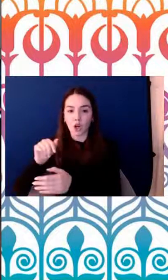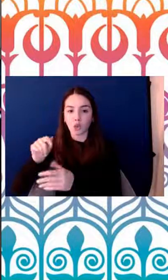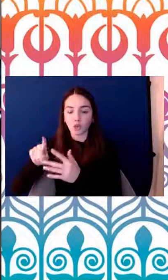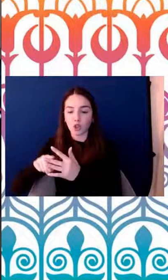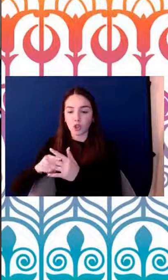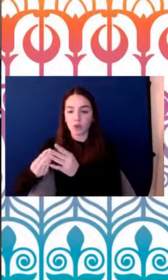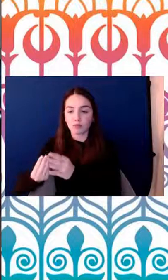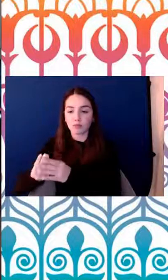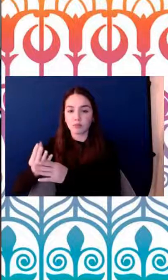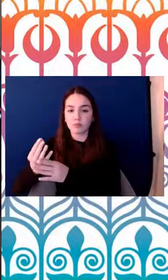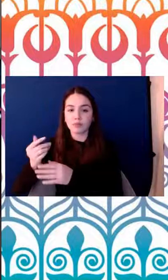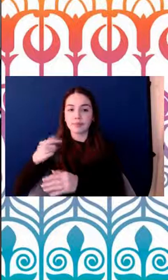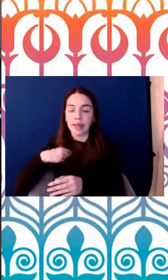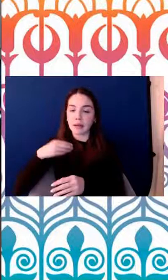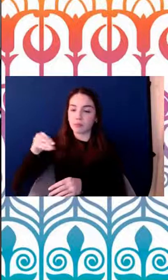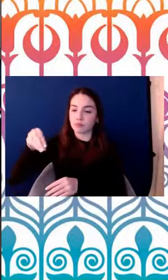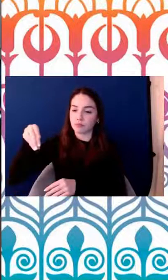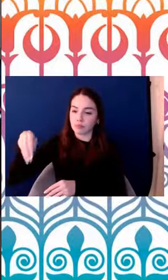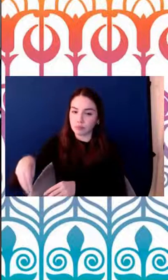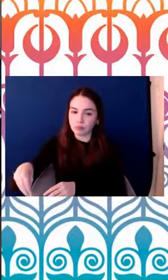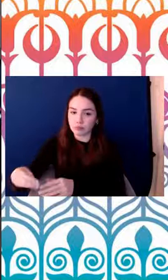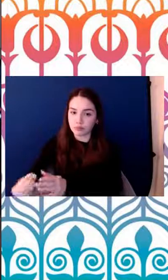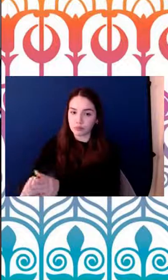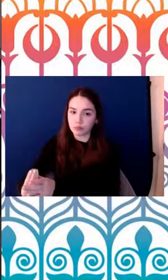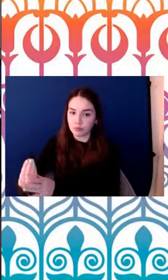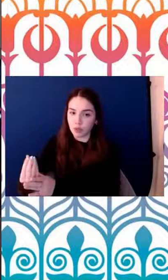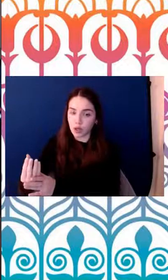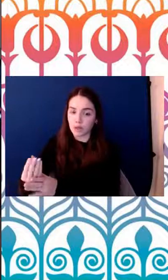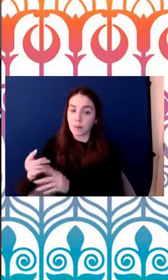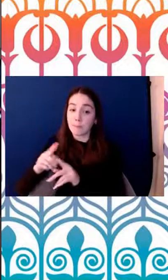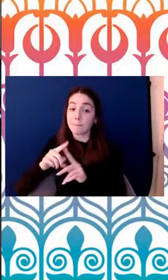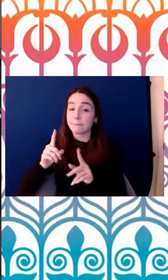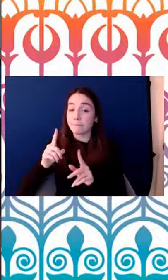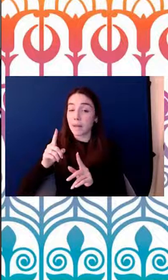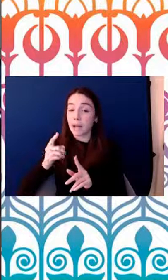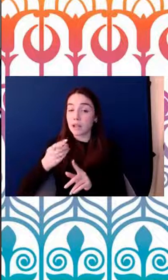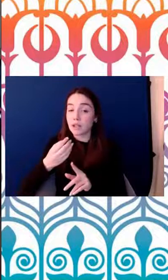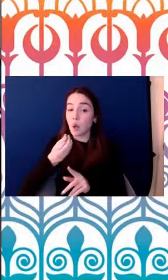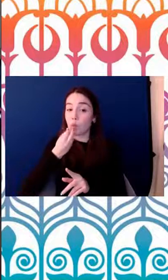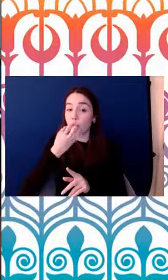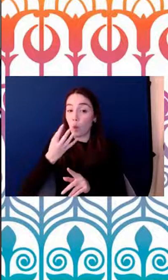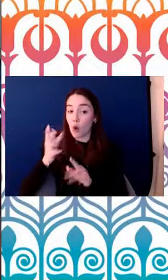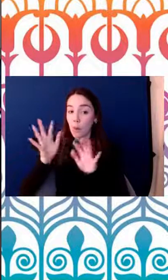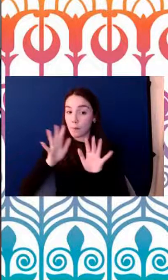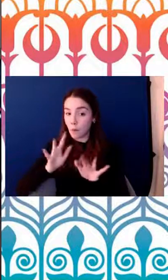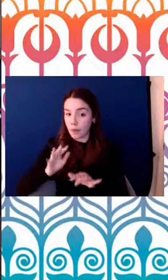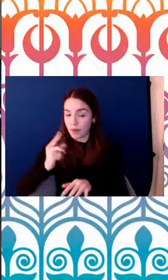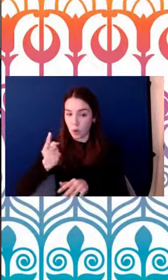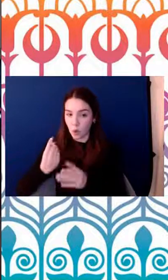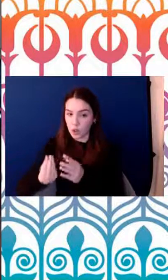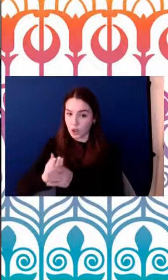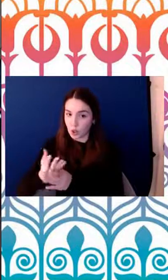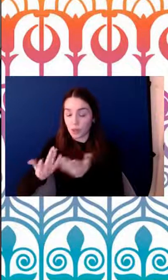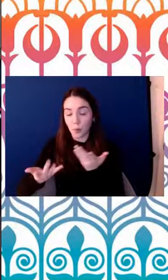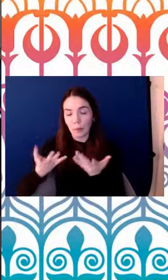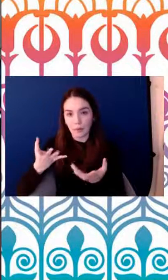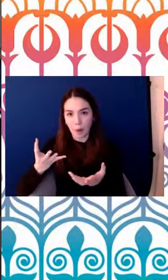or ground. It only grows in warm weather, so you probably want to grow it